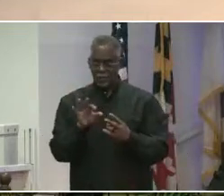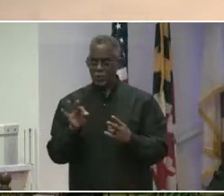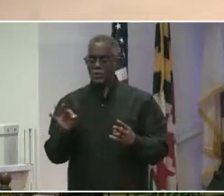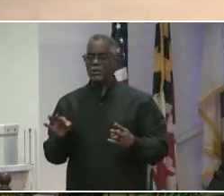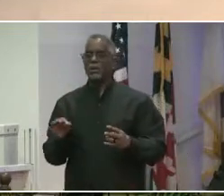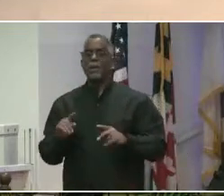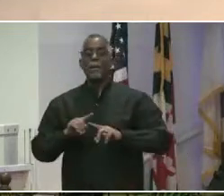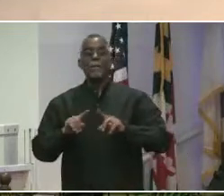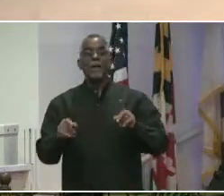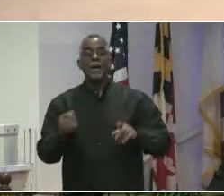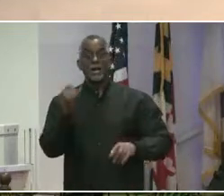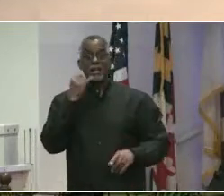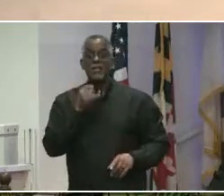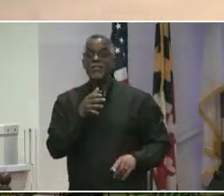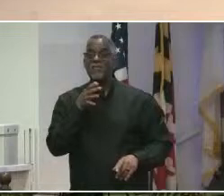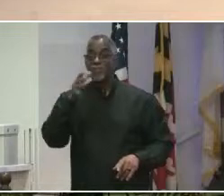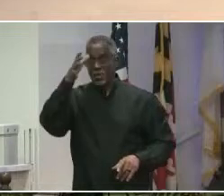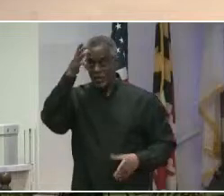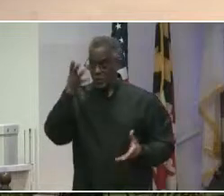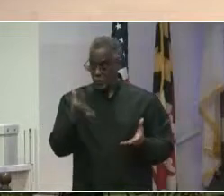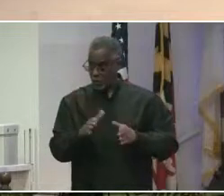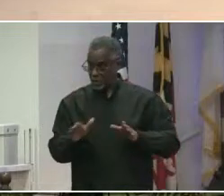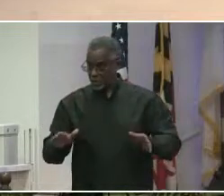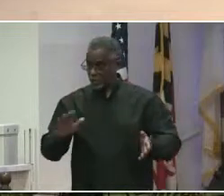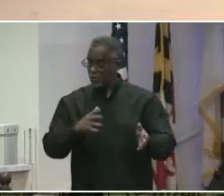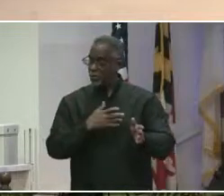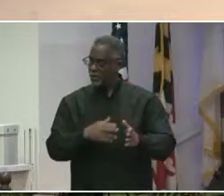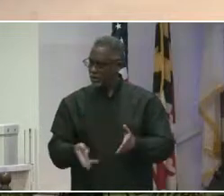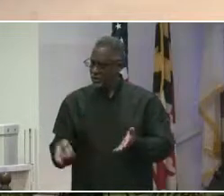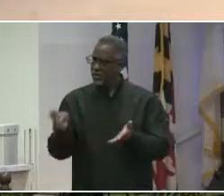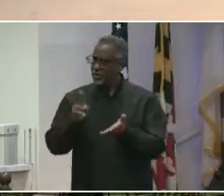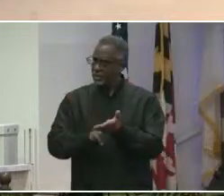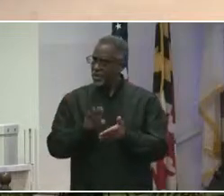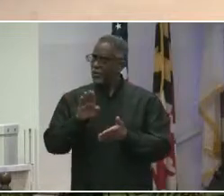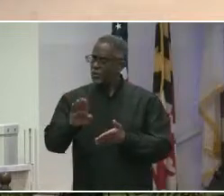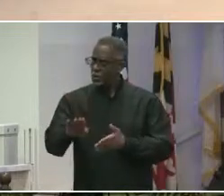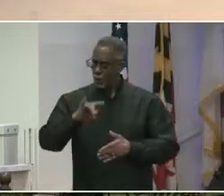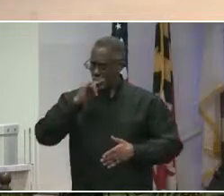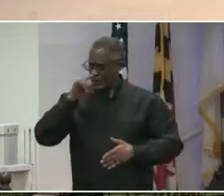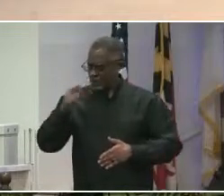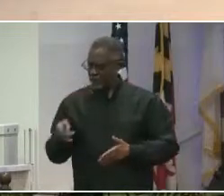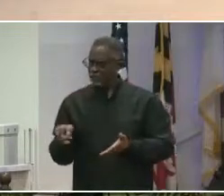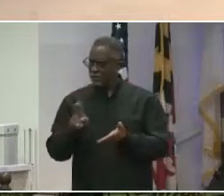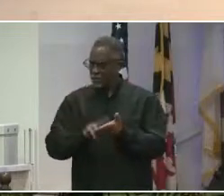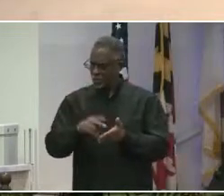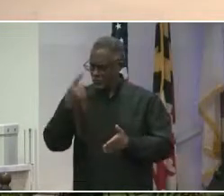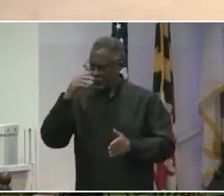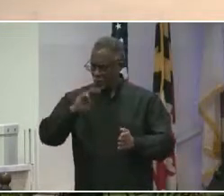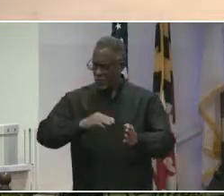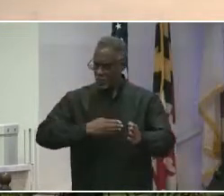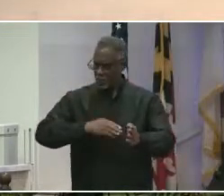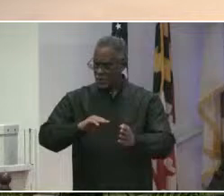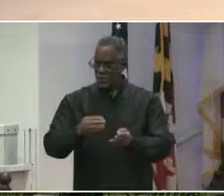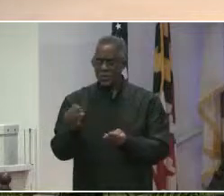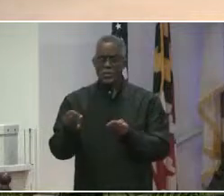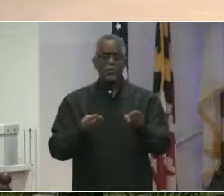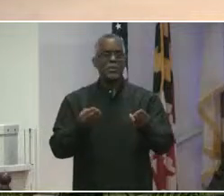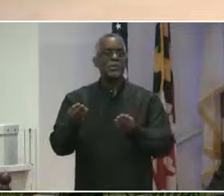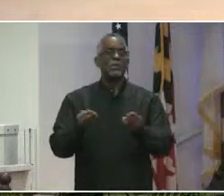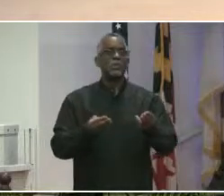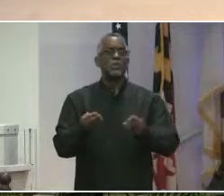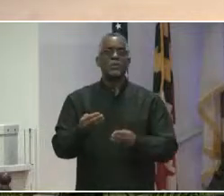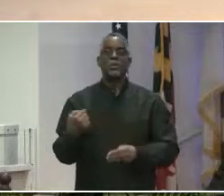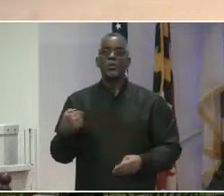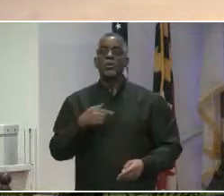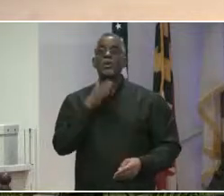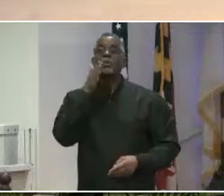want their children to sing, then sign them up. We'll get somebody to call you. Because after Easter, we want to do a whole new thing. Amen. We're going to bring back the children's